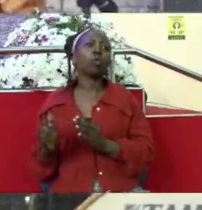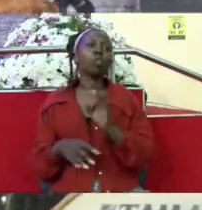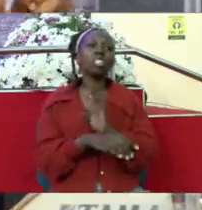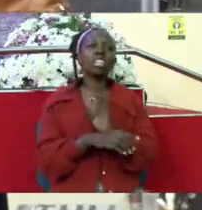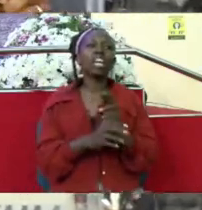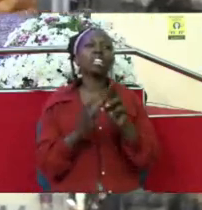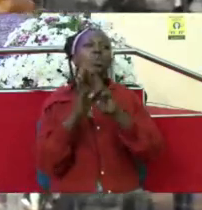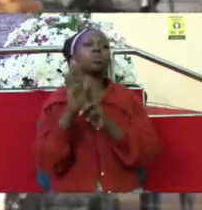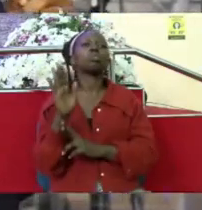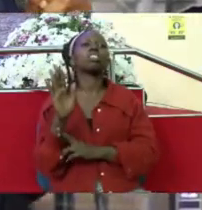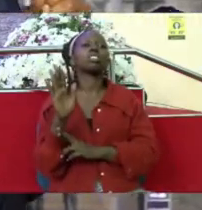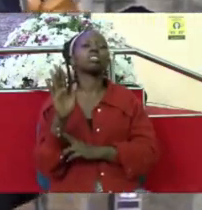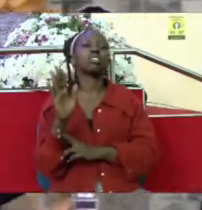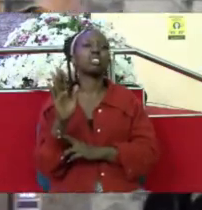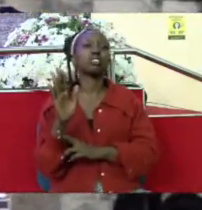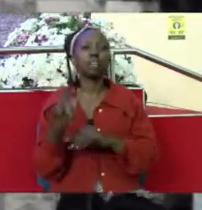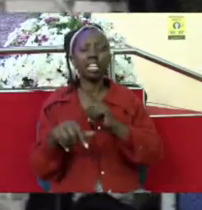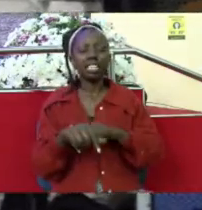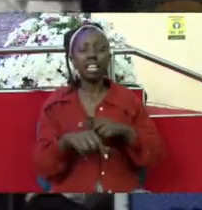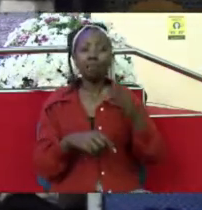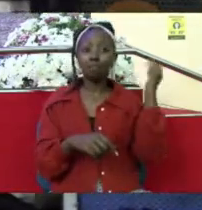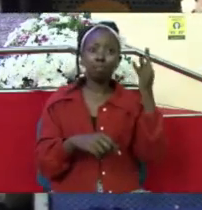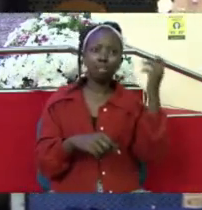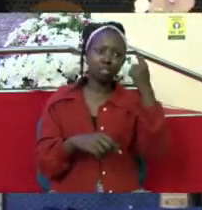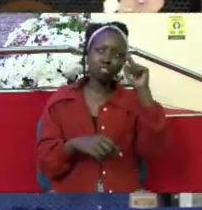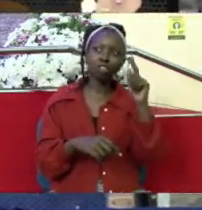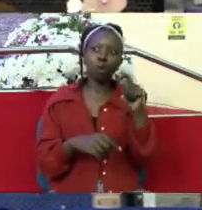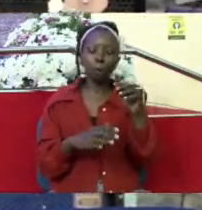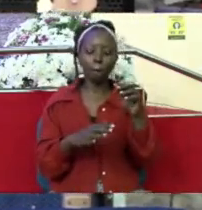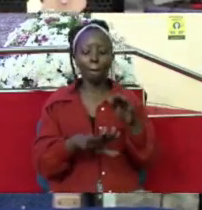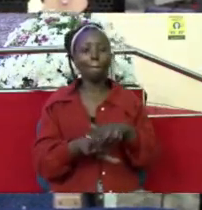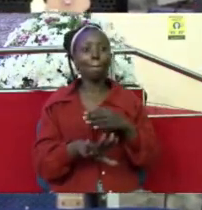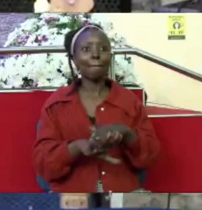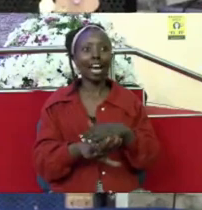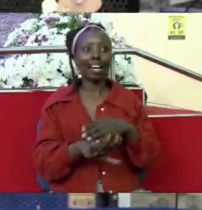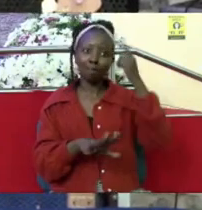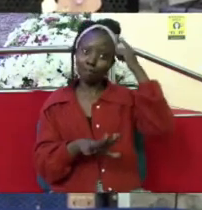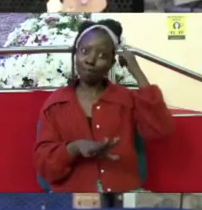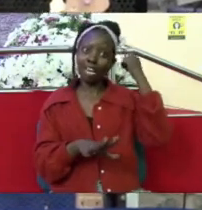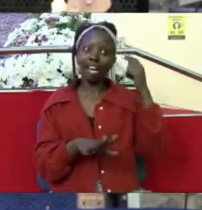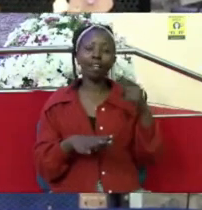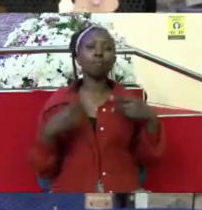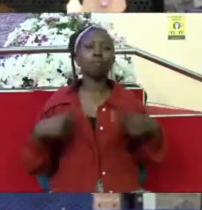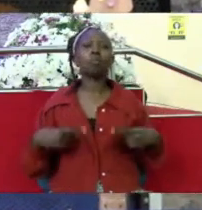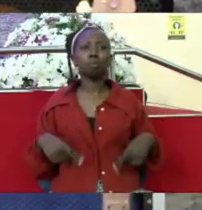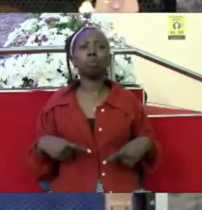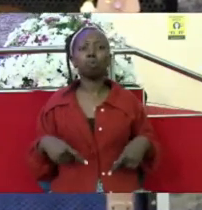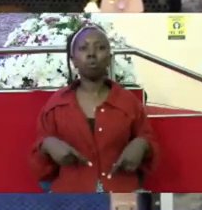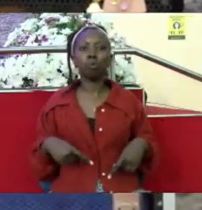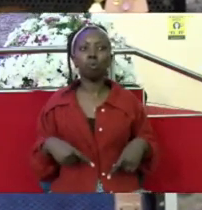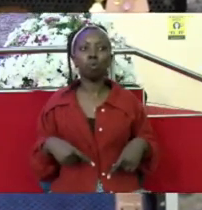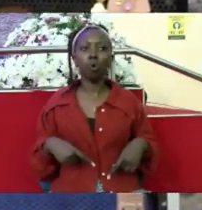ukihubiria wa Amerika weusi. When you preach if you to happen black to preach in their church. Unapohubiri katika kanisa lao. Me I have done. Mimi nimehubiri pale.